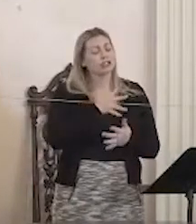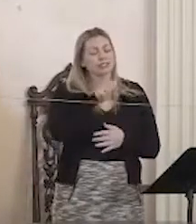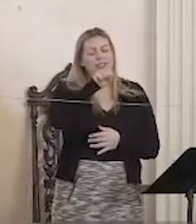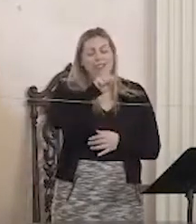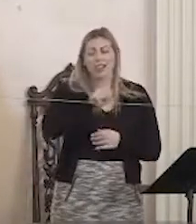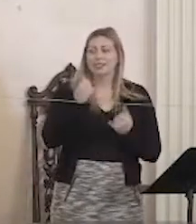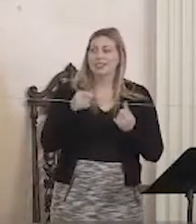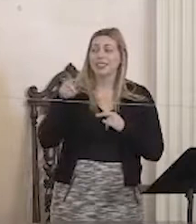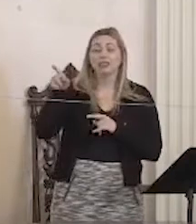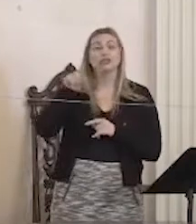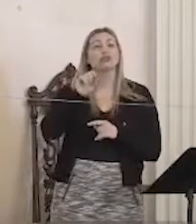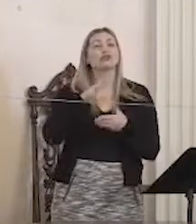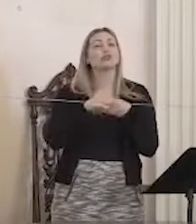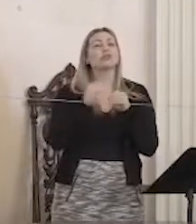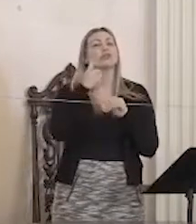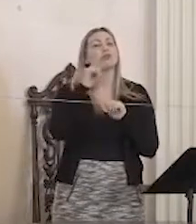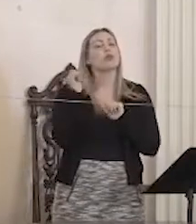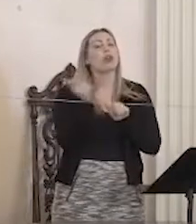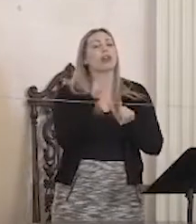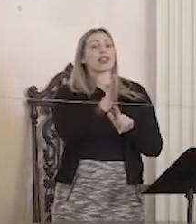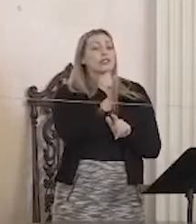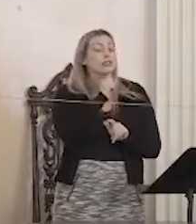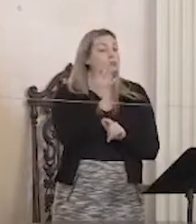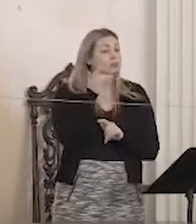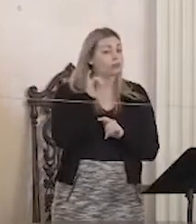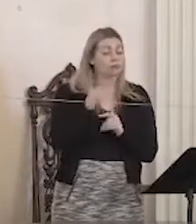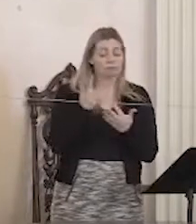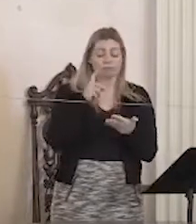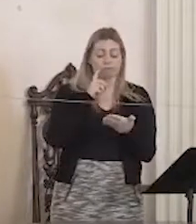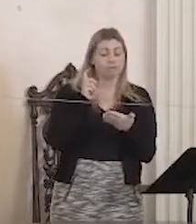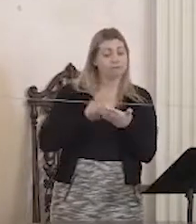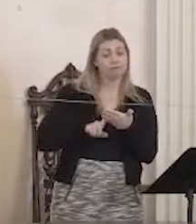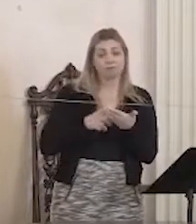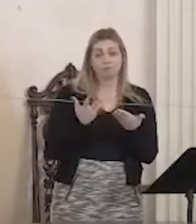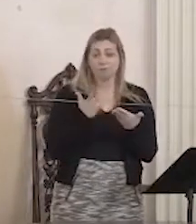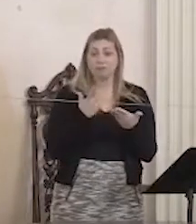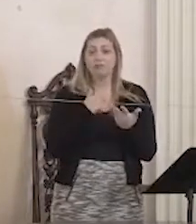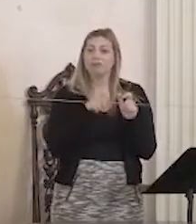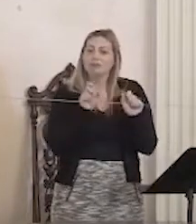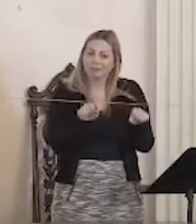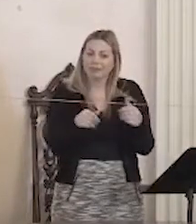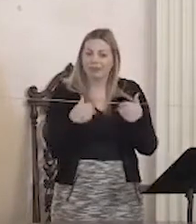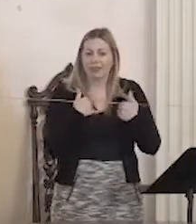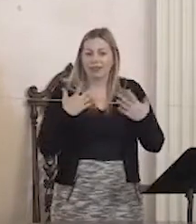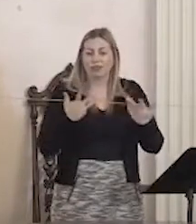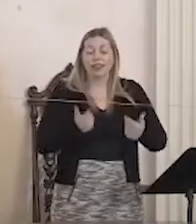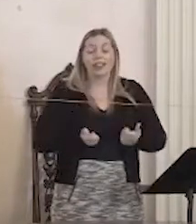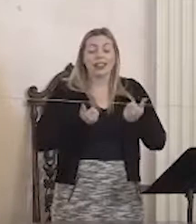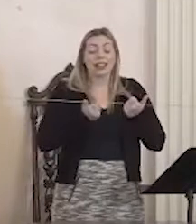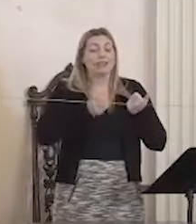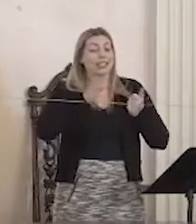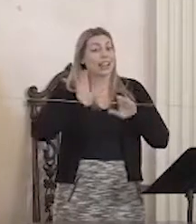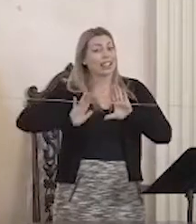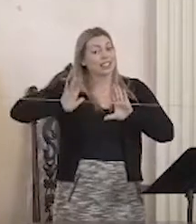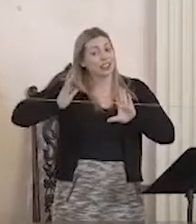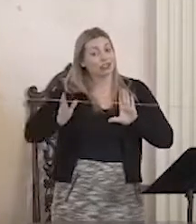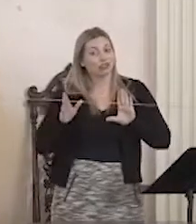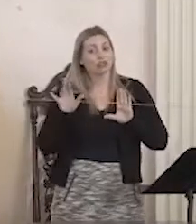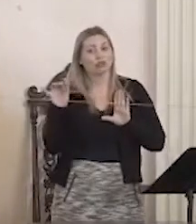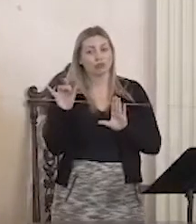loved today's story for all ages because it recognizes that we can have living ancestors